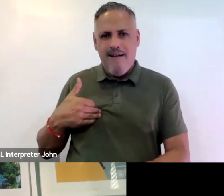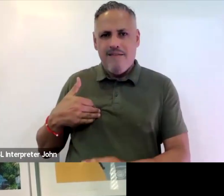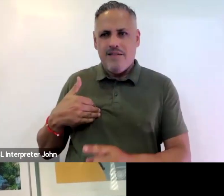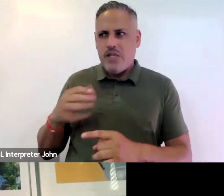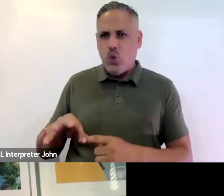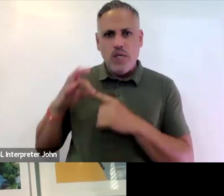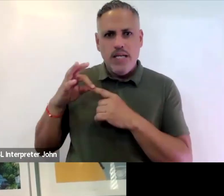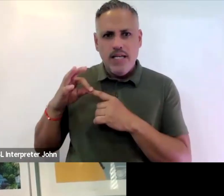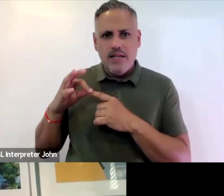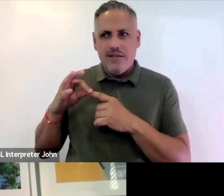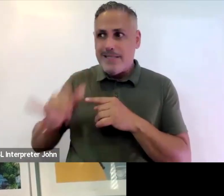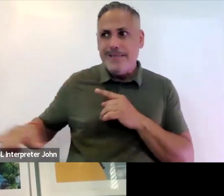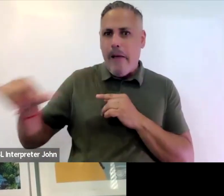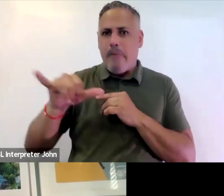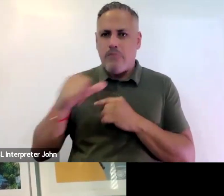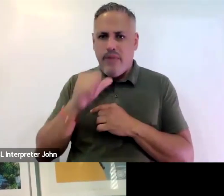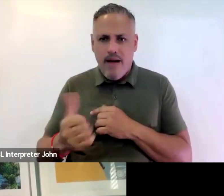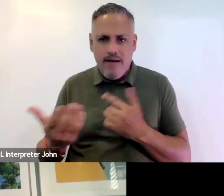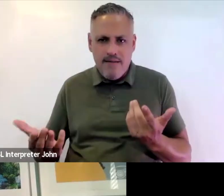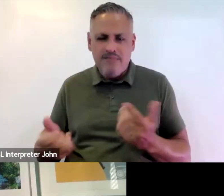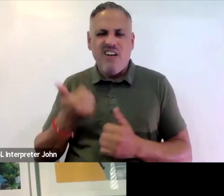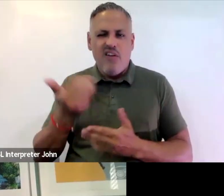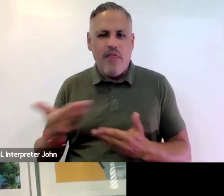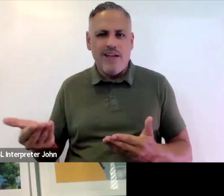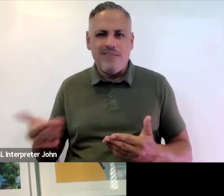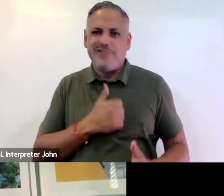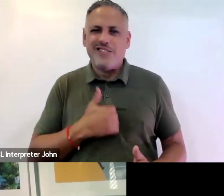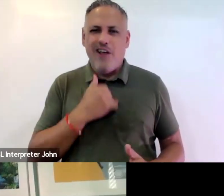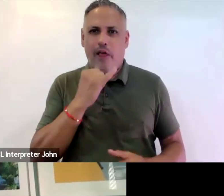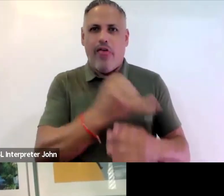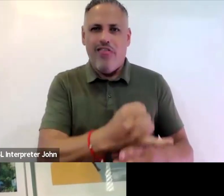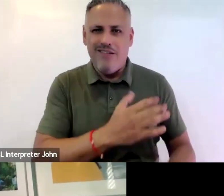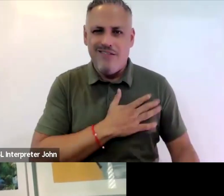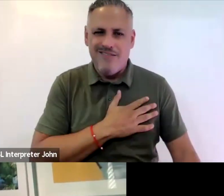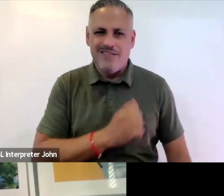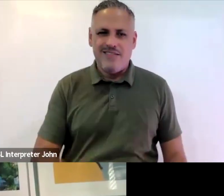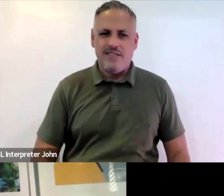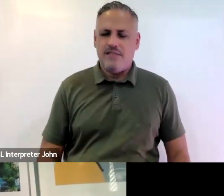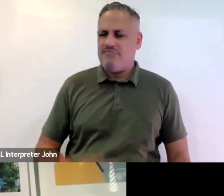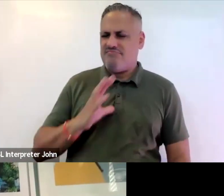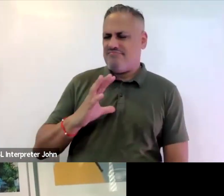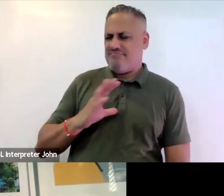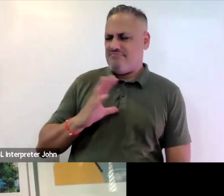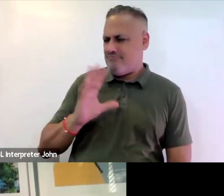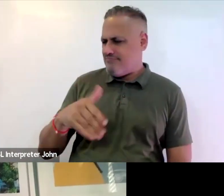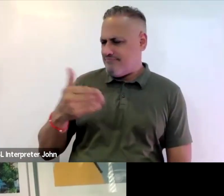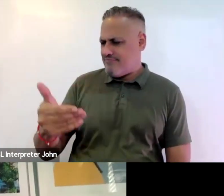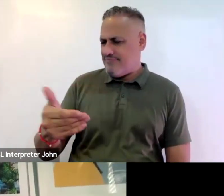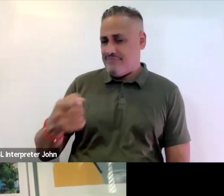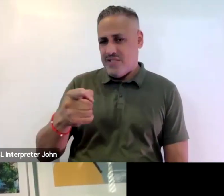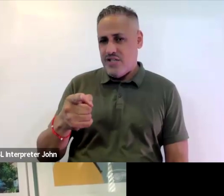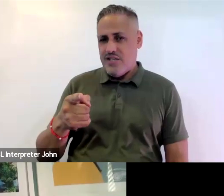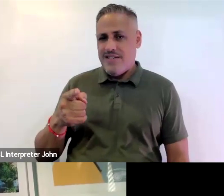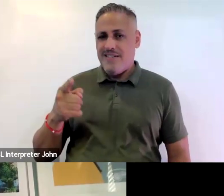unique, that isn't something that other people have. So that's another thing. Sorry, I didn't mean to interrupt you, Anne. No, no, no. You're answering